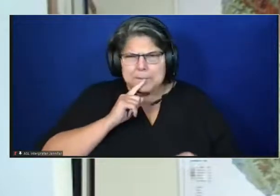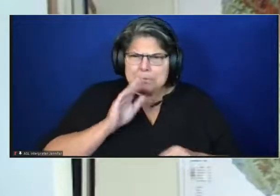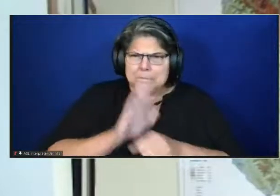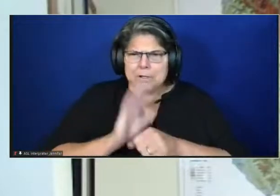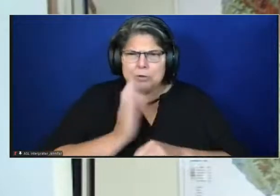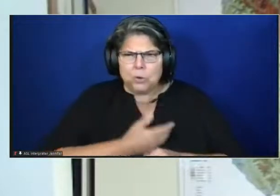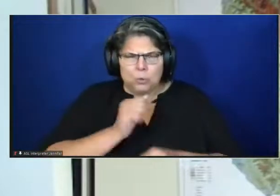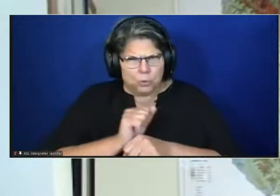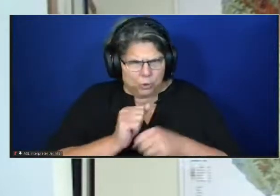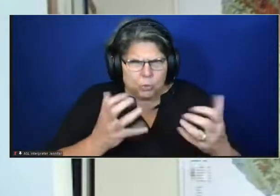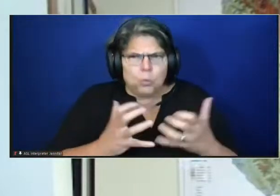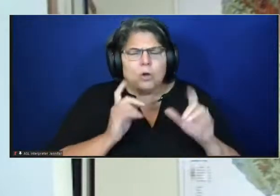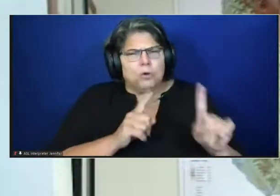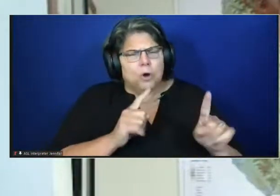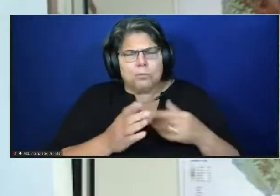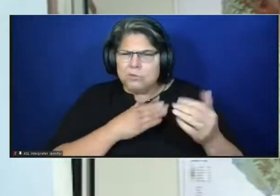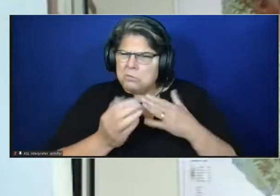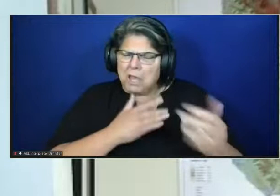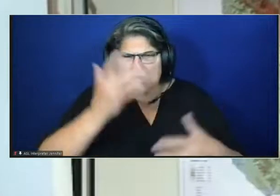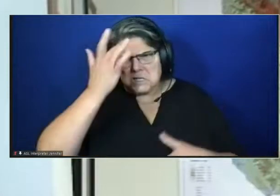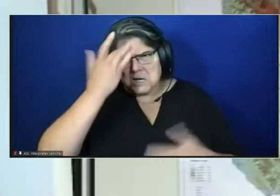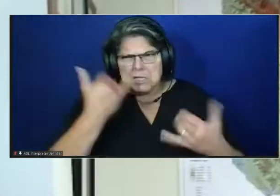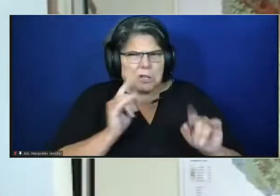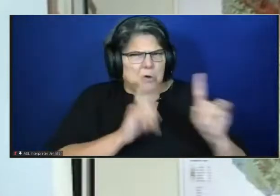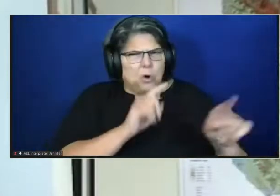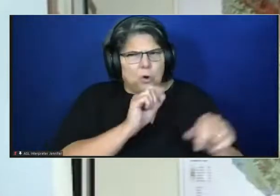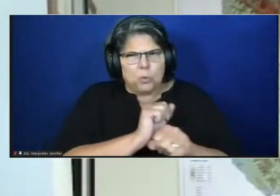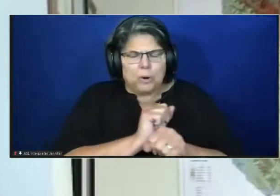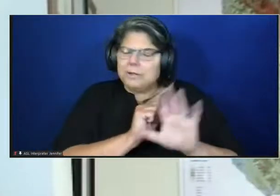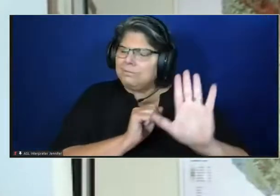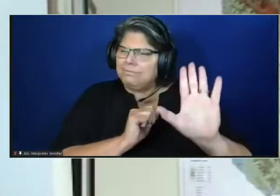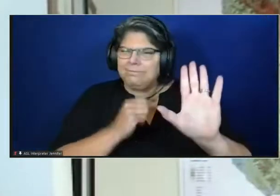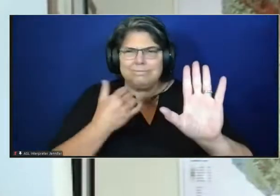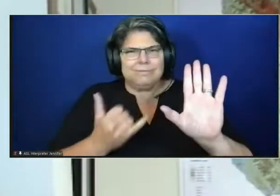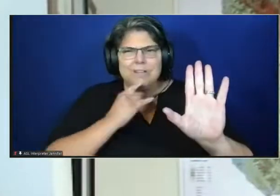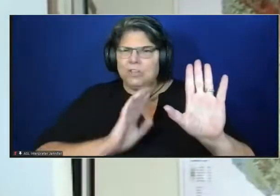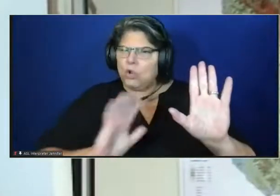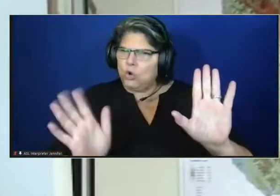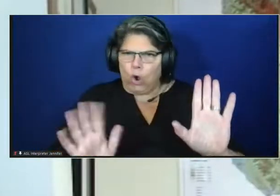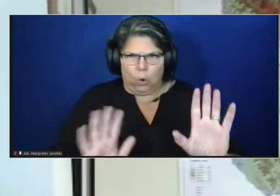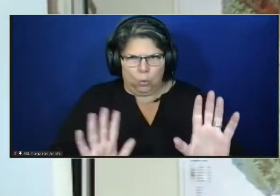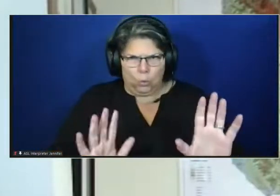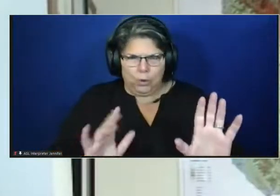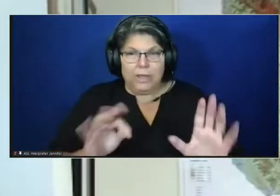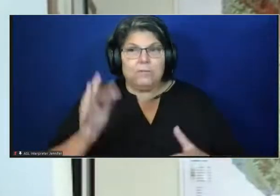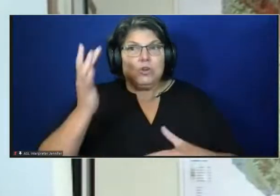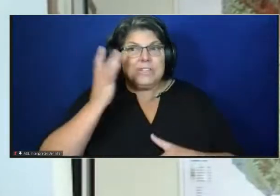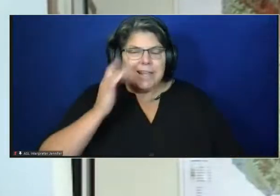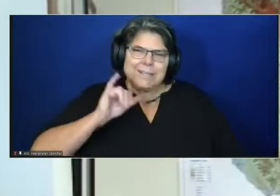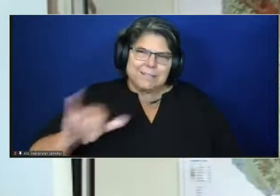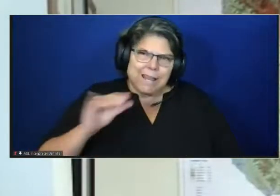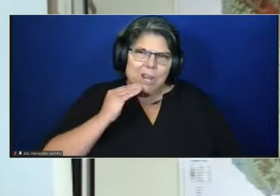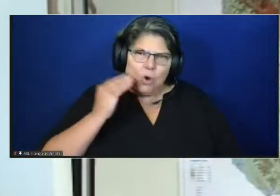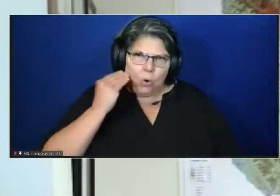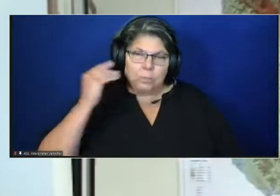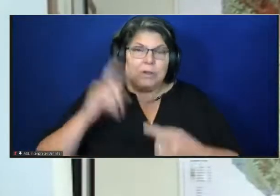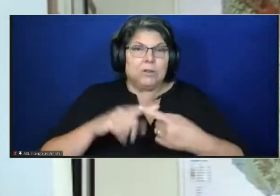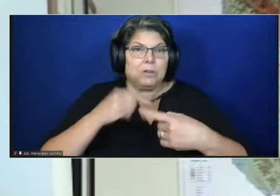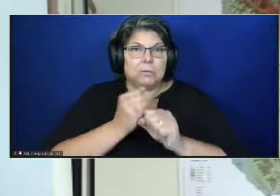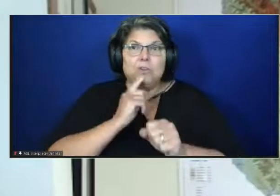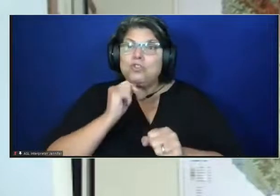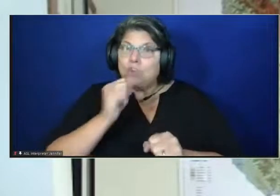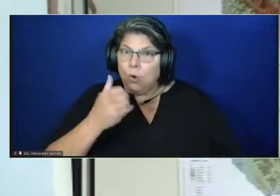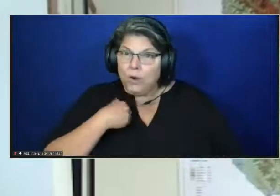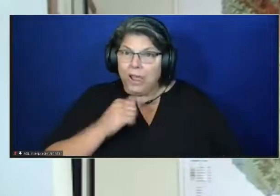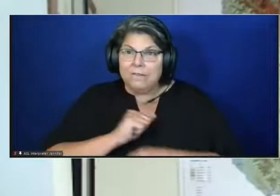it. I think now we want to back away from that. We want to say, if you're sick, stay home until you're sure you don't have COVID. And I think